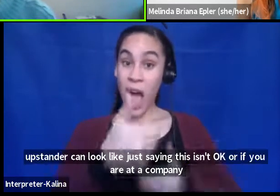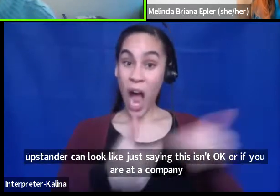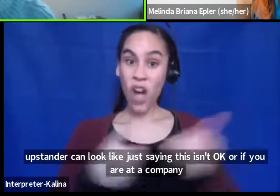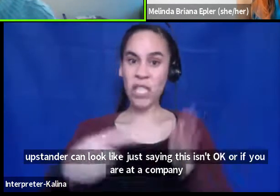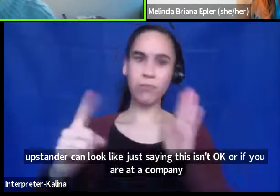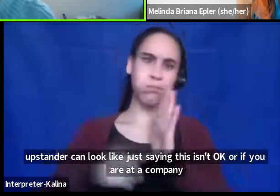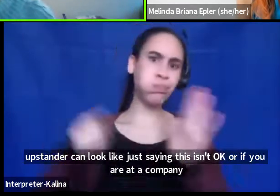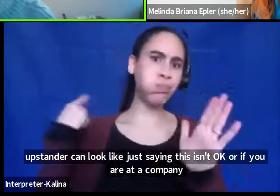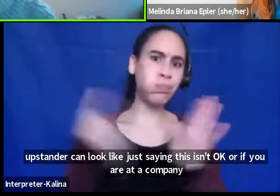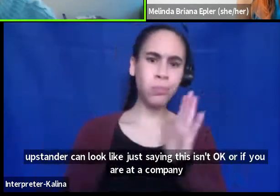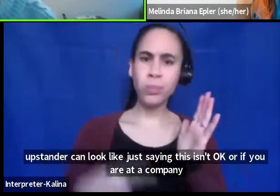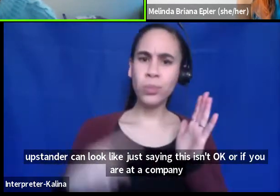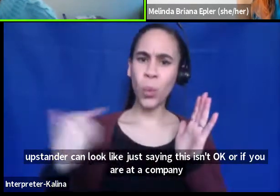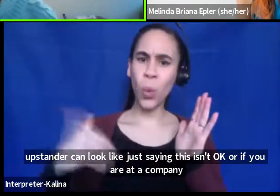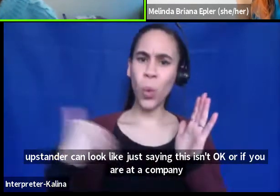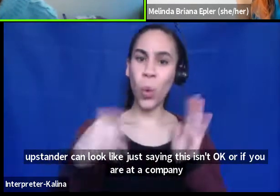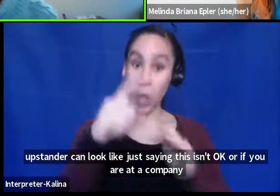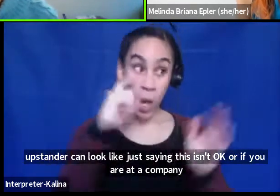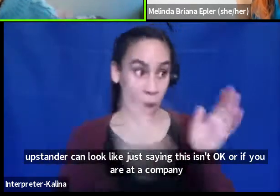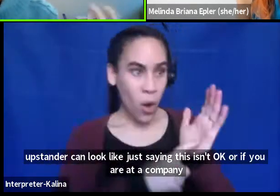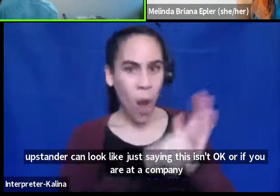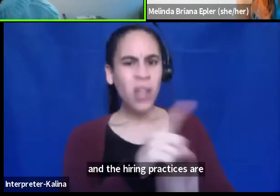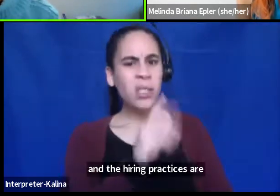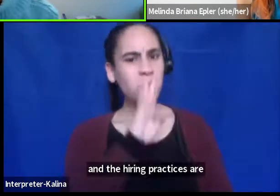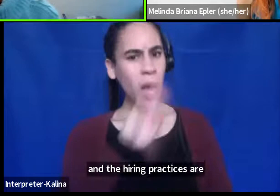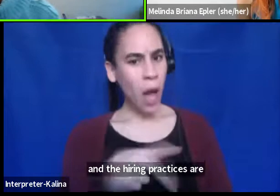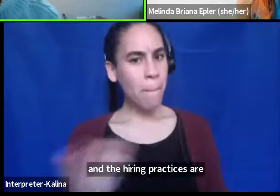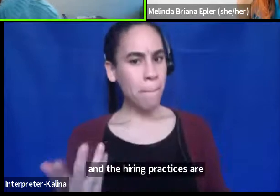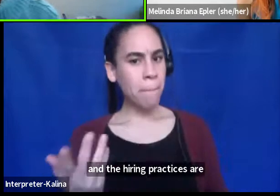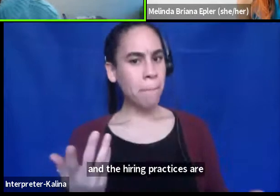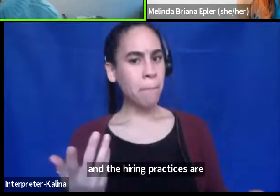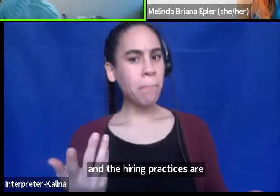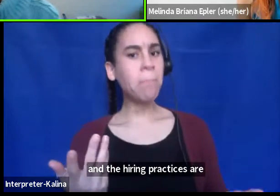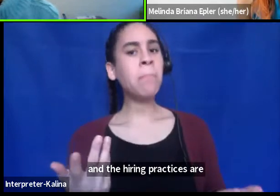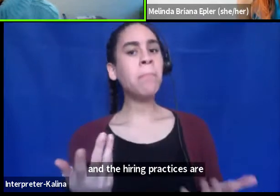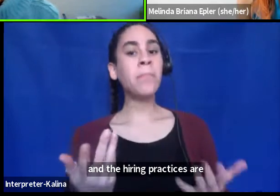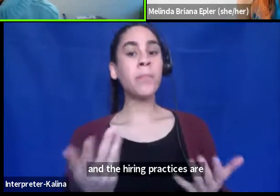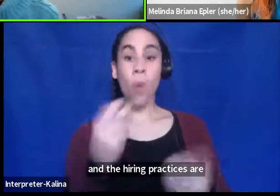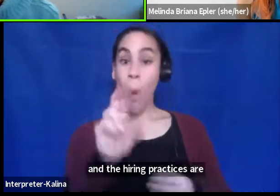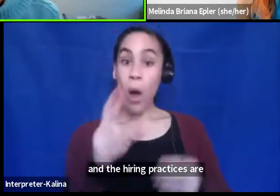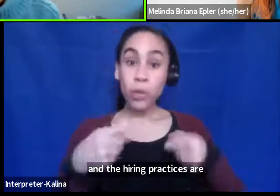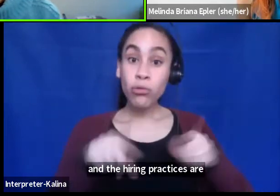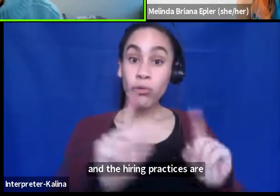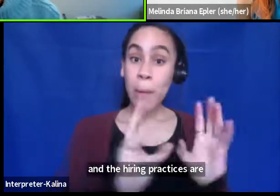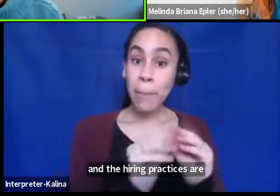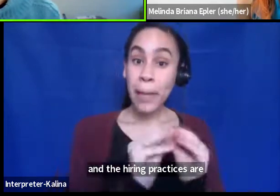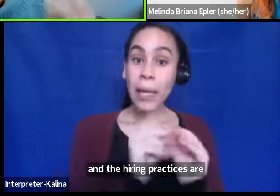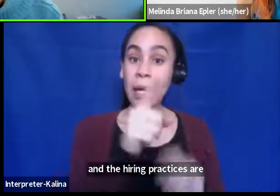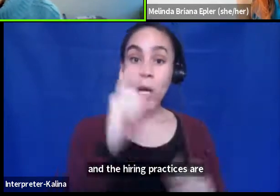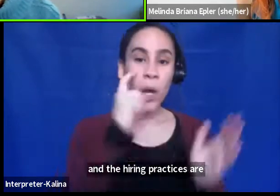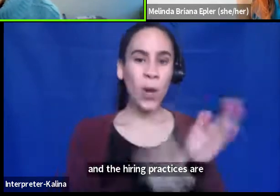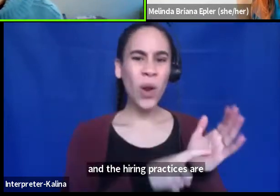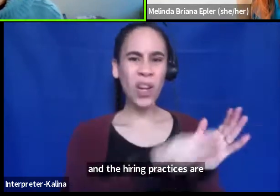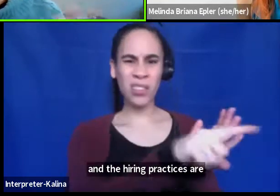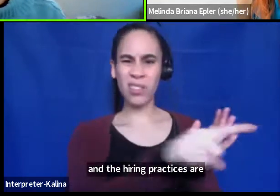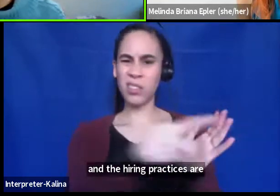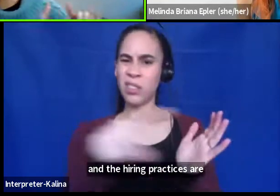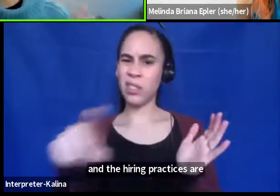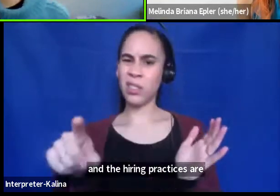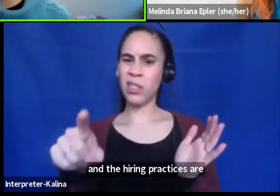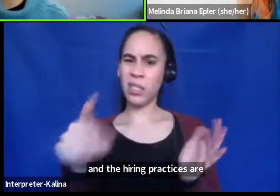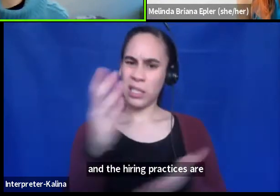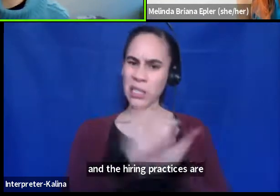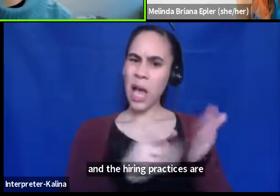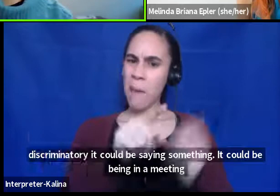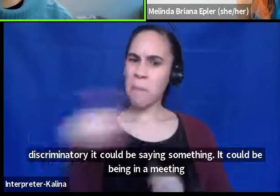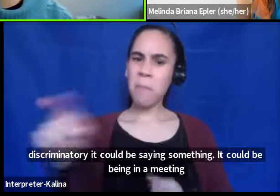and you notice it, like it could be saying something. It could be being in a meeting and you notice that some of the voices aren't really being heard, and just saying, you know